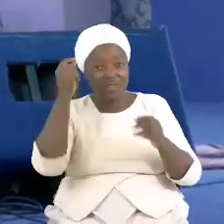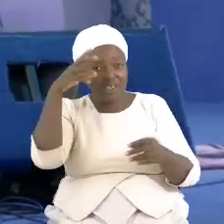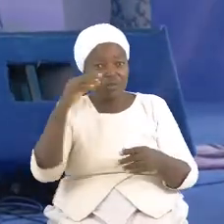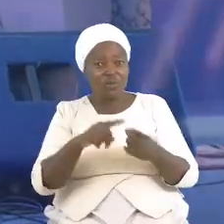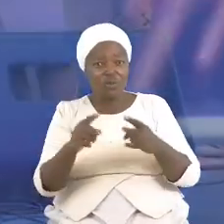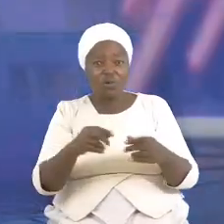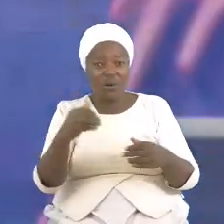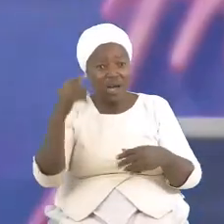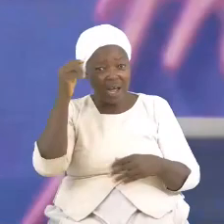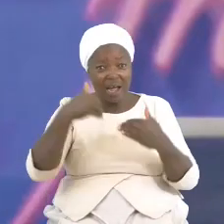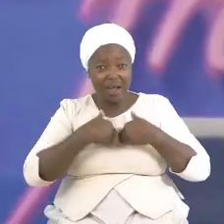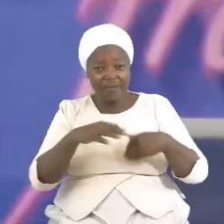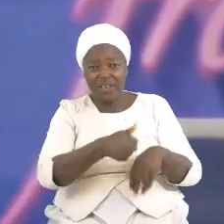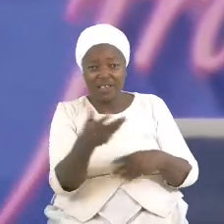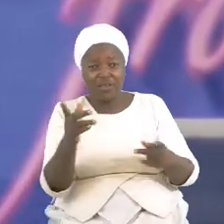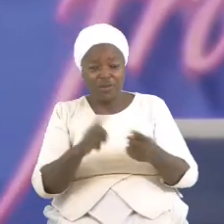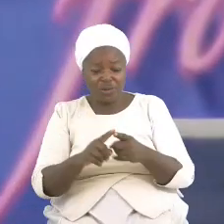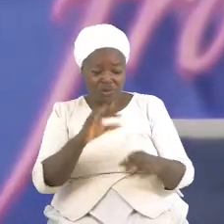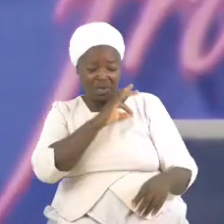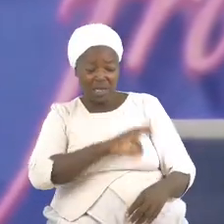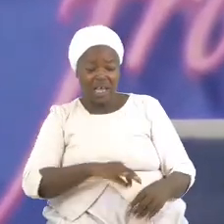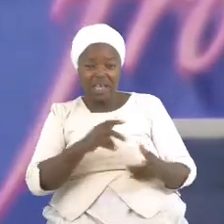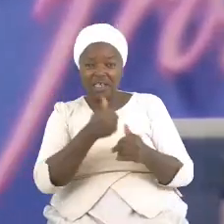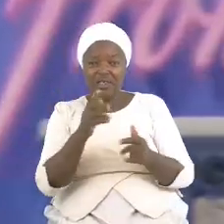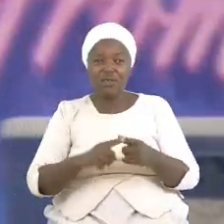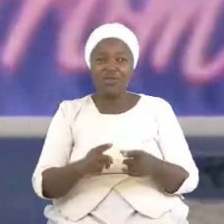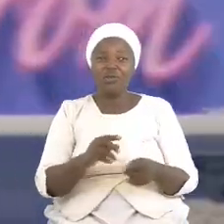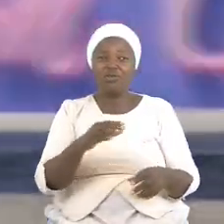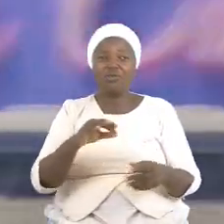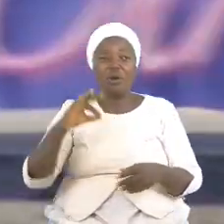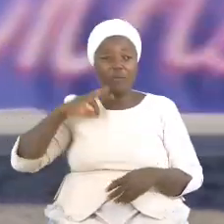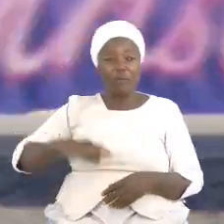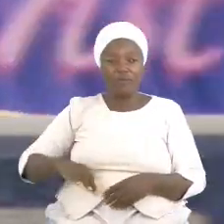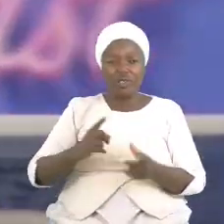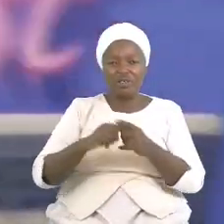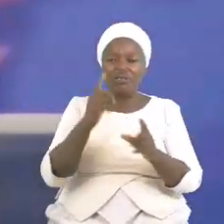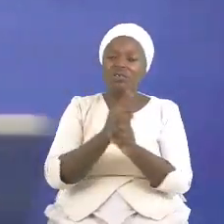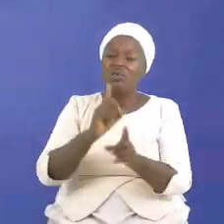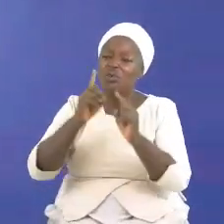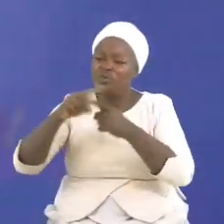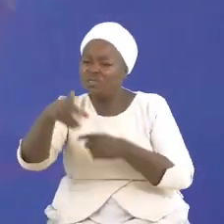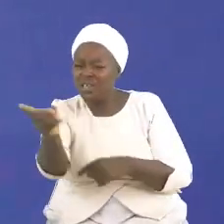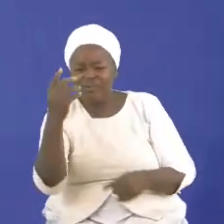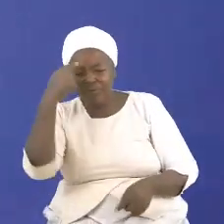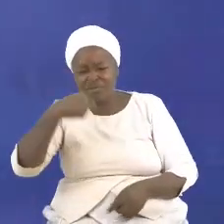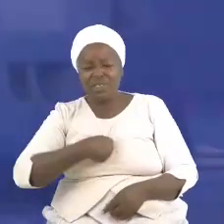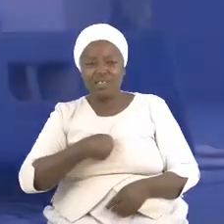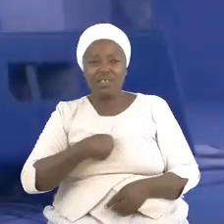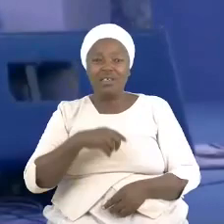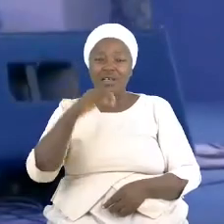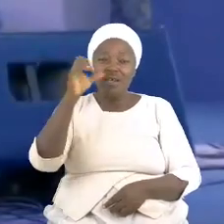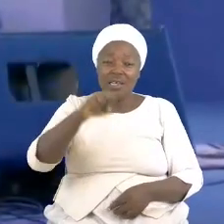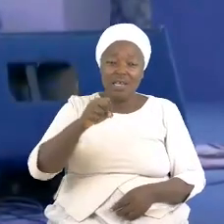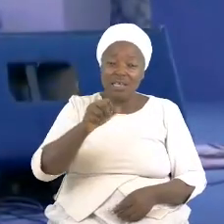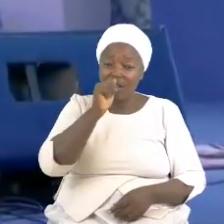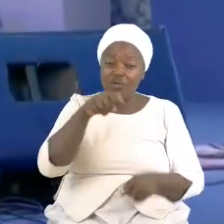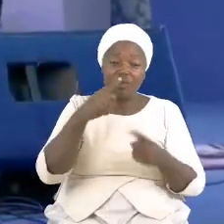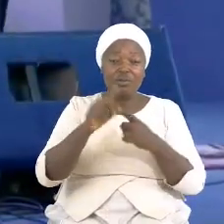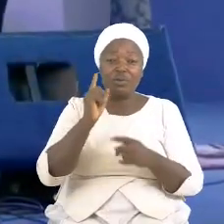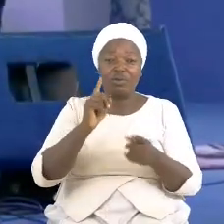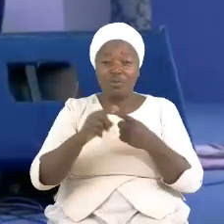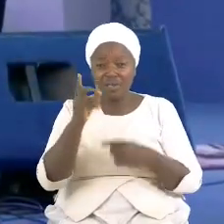gain, anything to profit. Talk to them. Yes, I'm going to talk to them, but you in